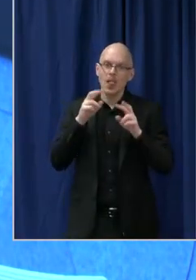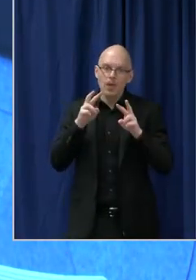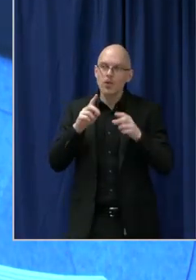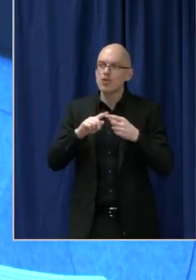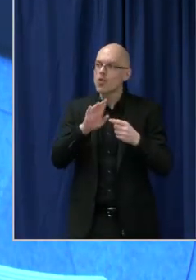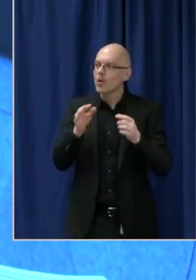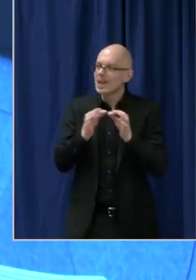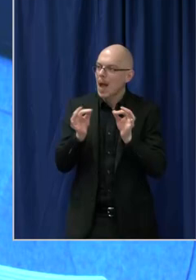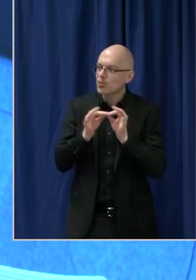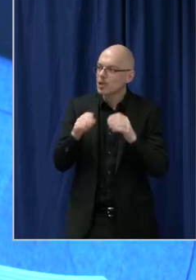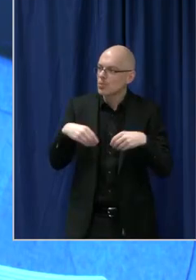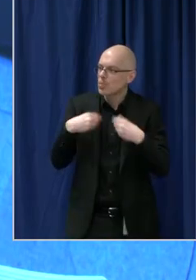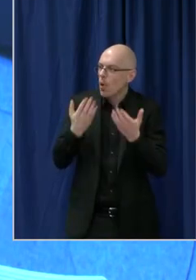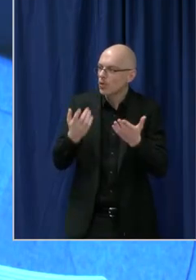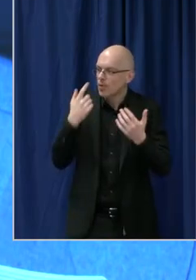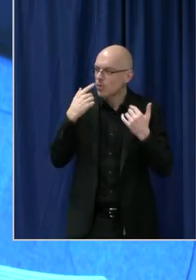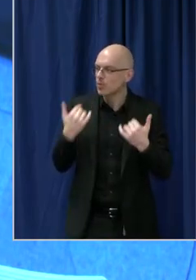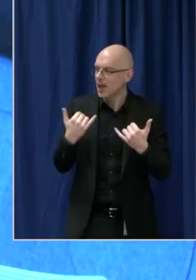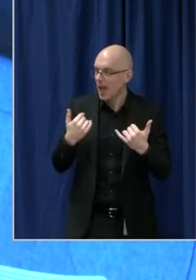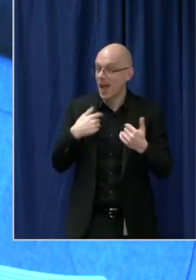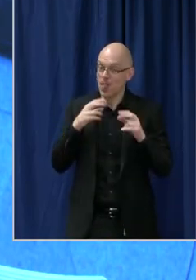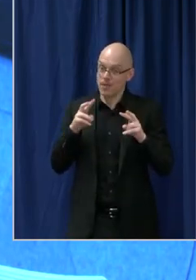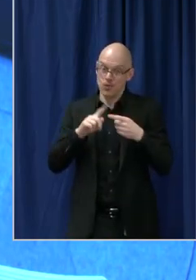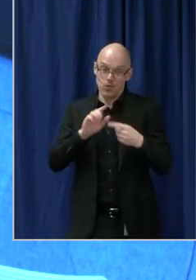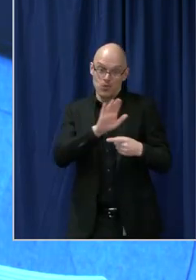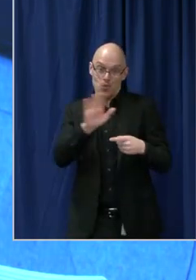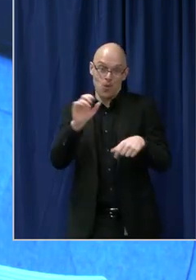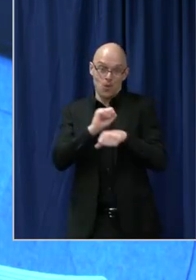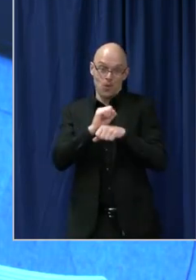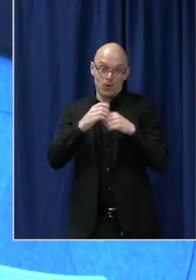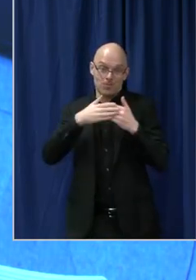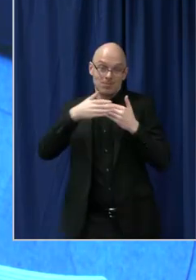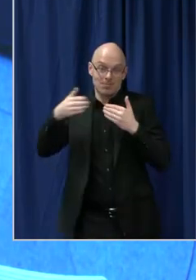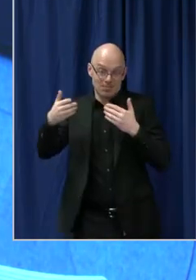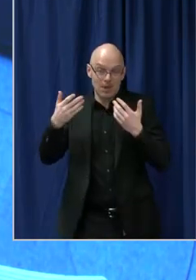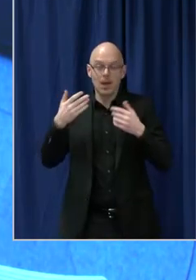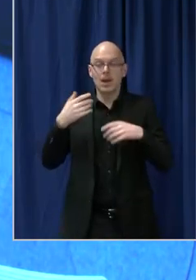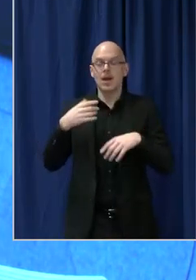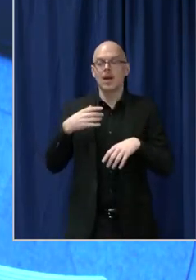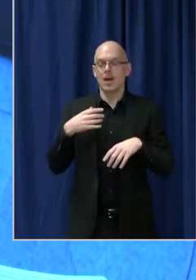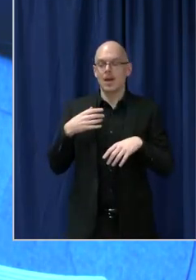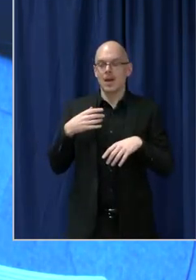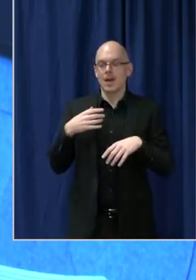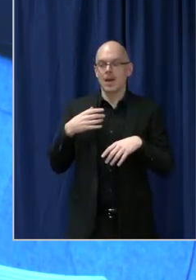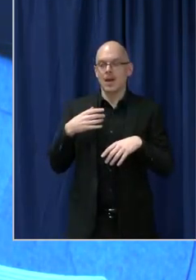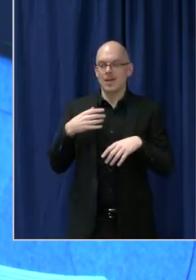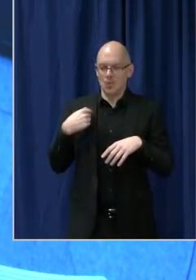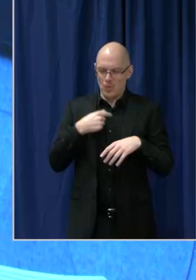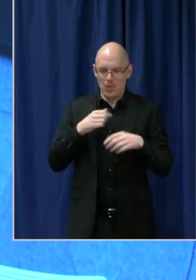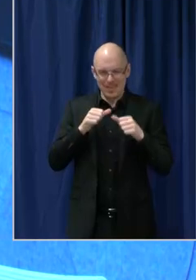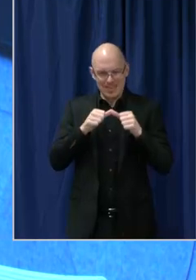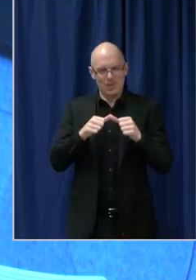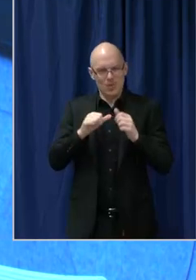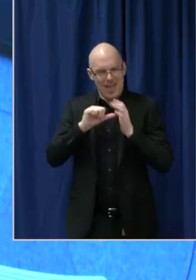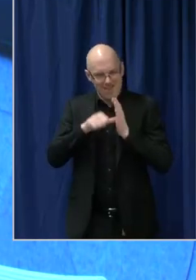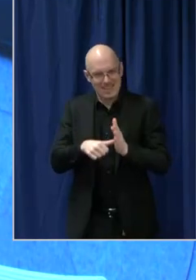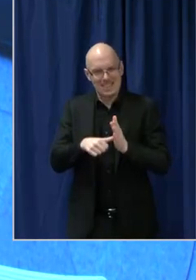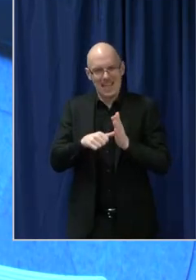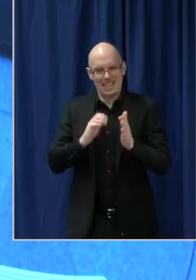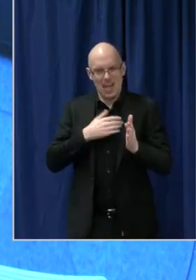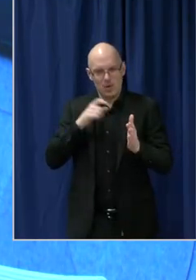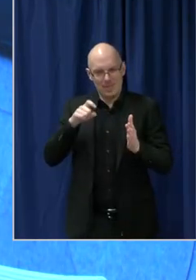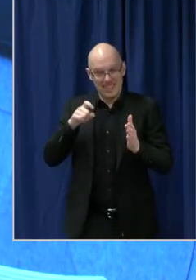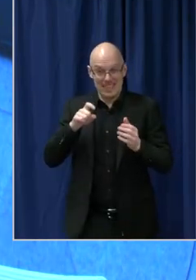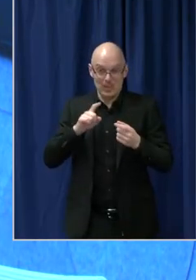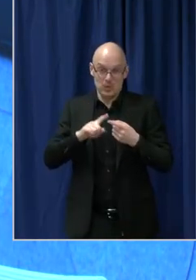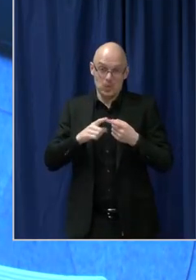today, and more generally the work that you're doing so that we can emphasize the need to solve this component of the